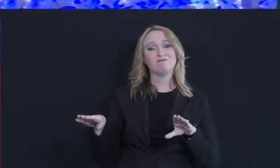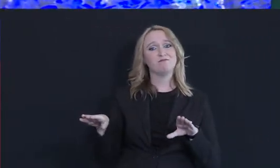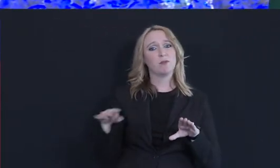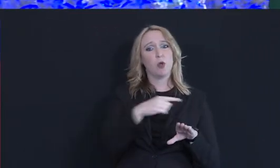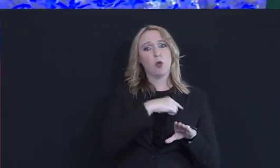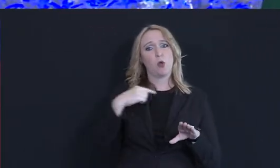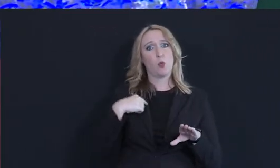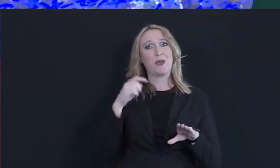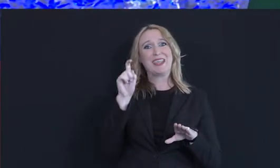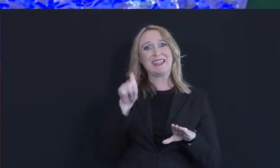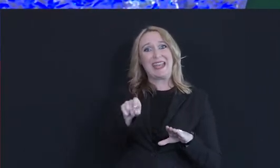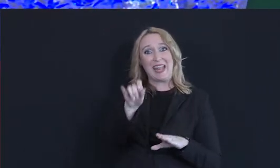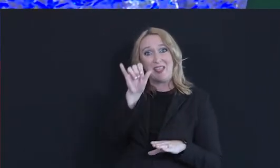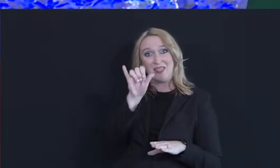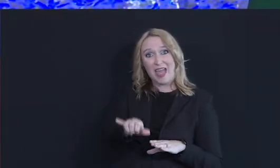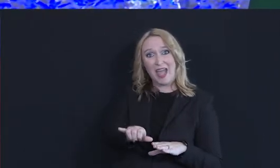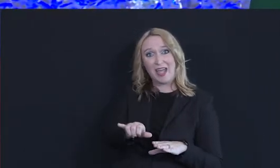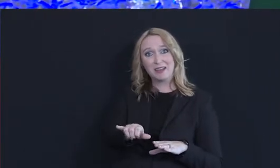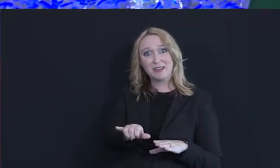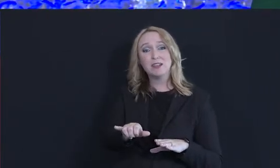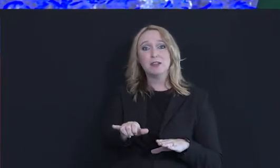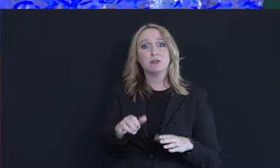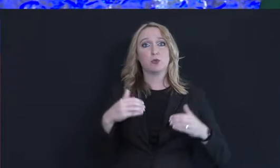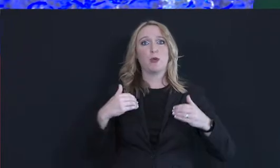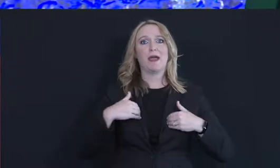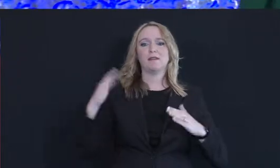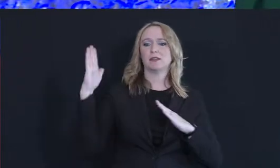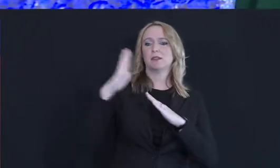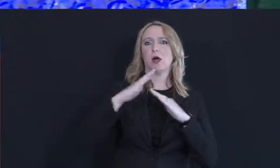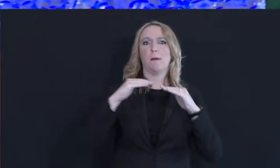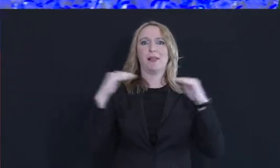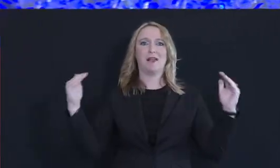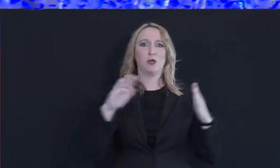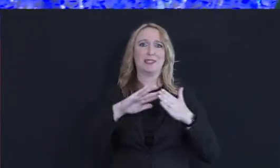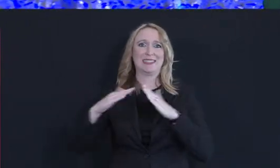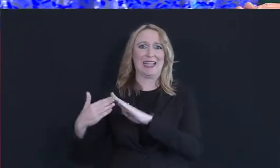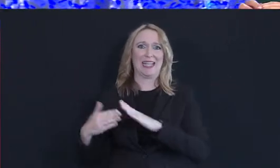world-class City thank you all for being here today